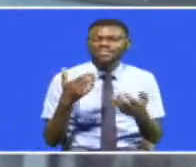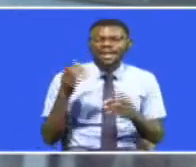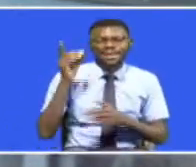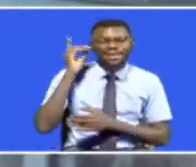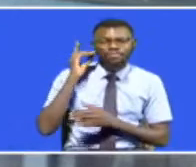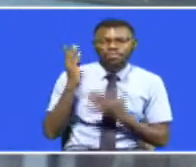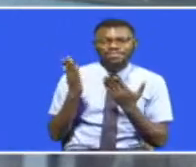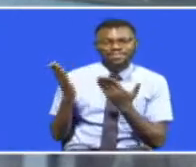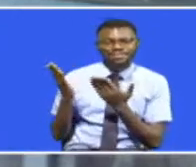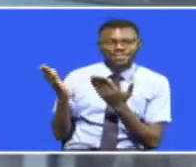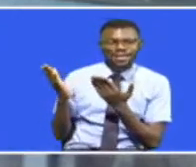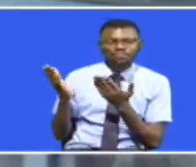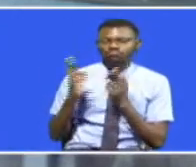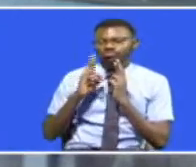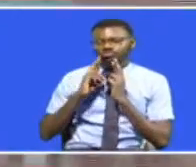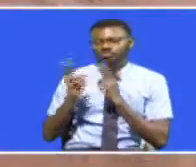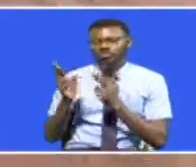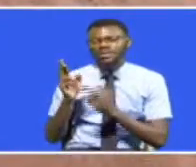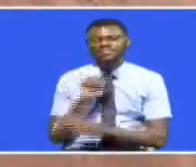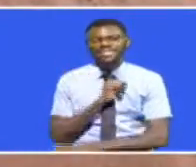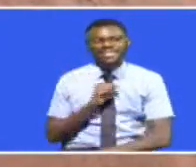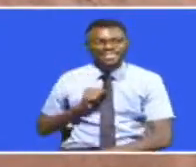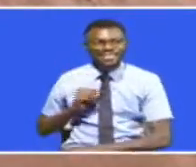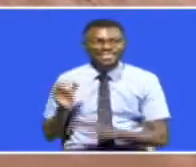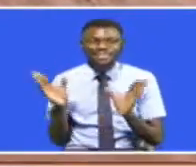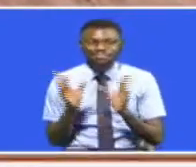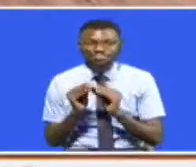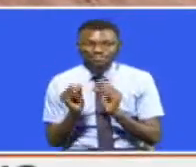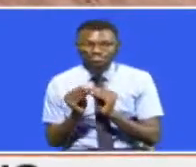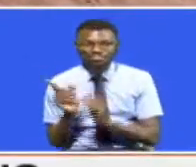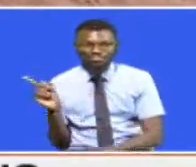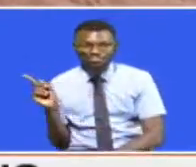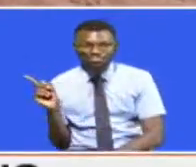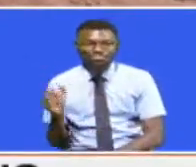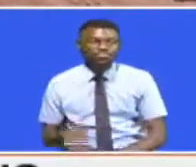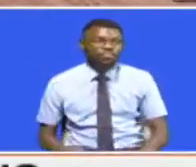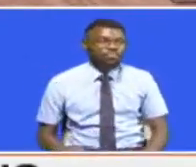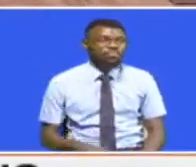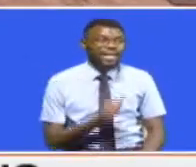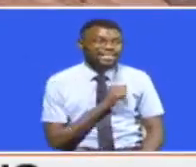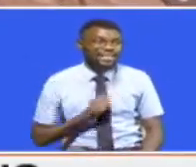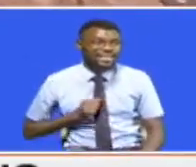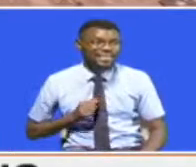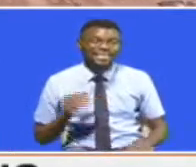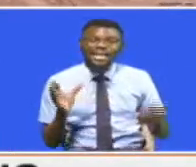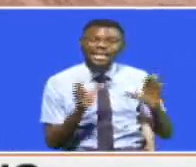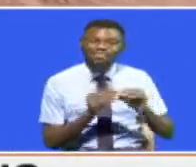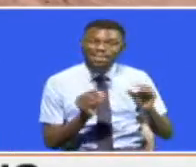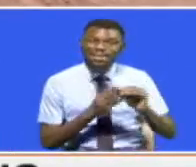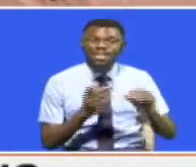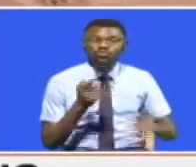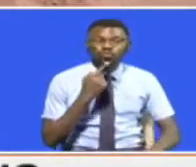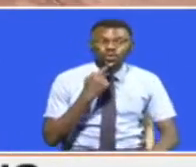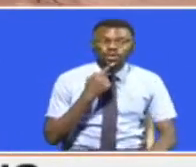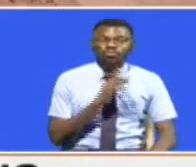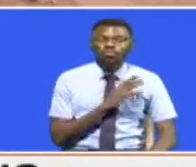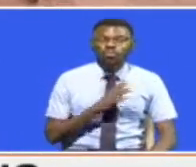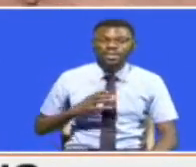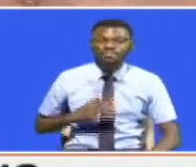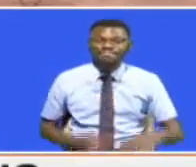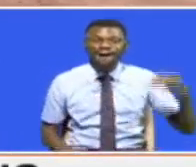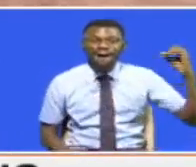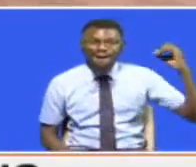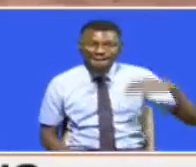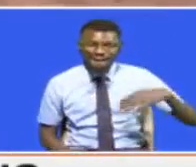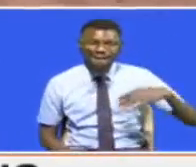for the Senate sittings and now reports. Day two of the Senate sittings in Turkana saw the Energy Committee of the